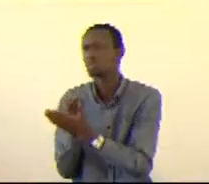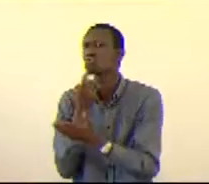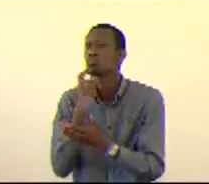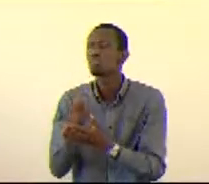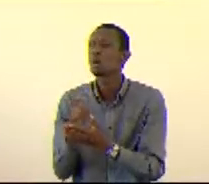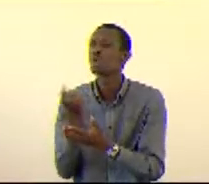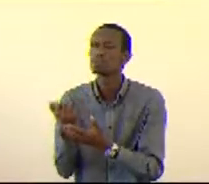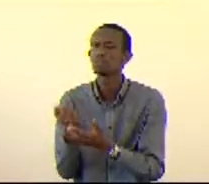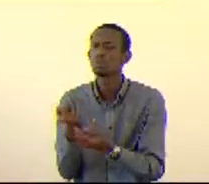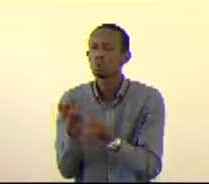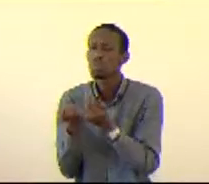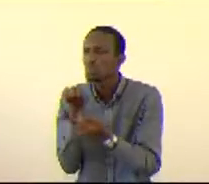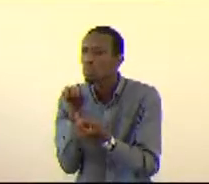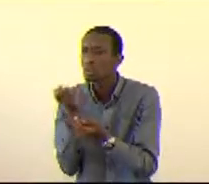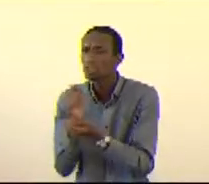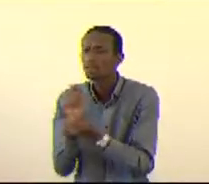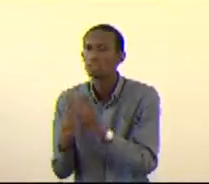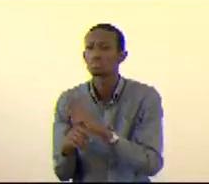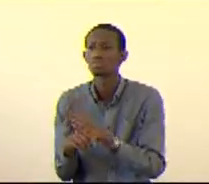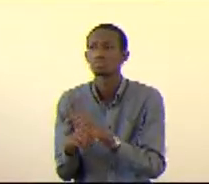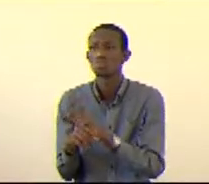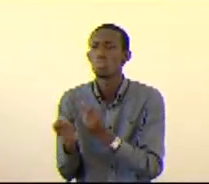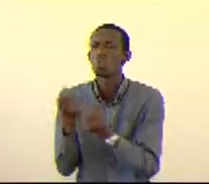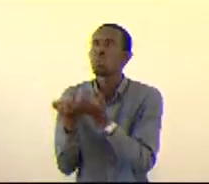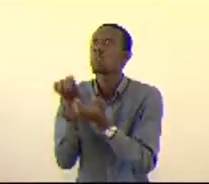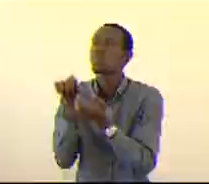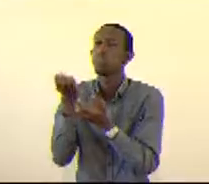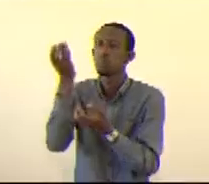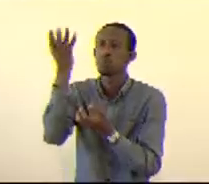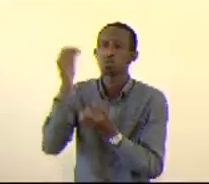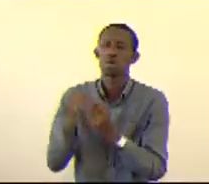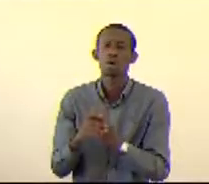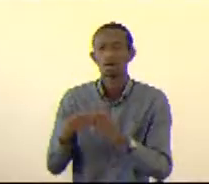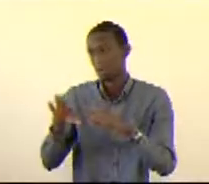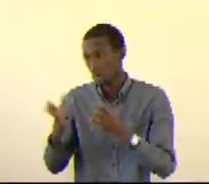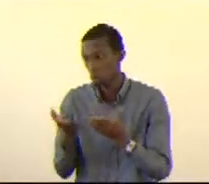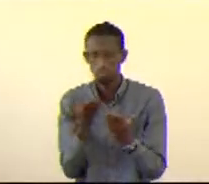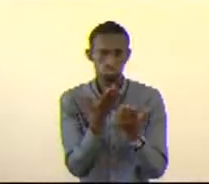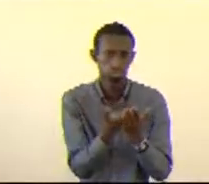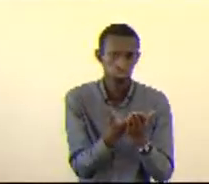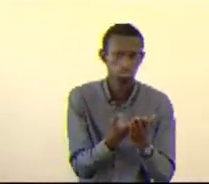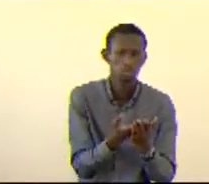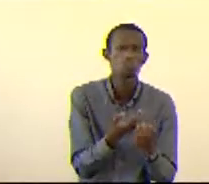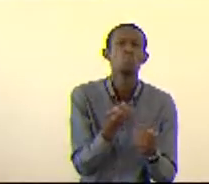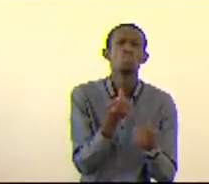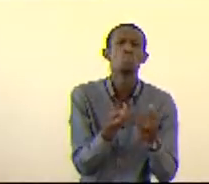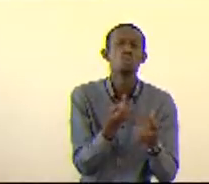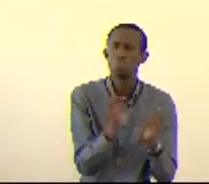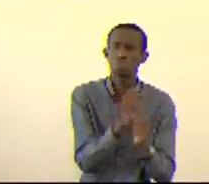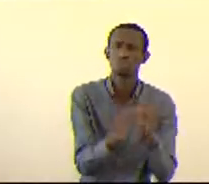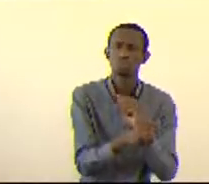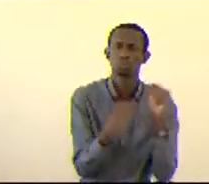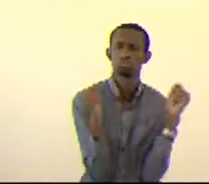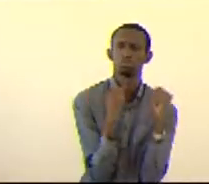for what is required to make ice to melt. You can see they are not the same. This is almost, this